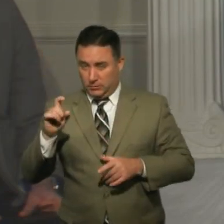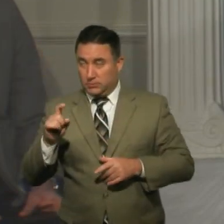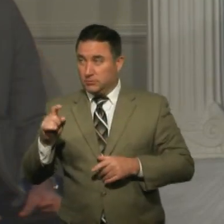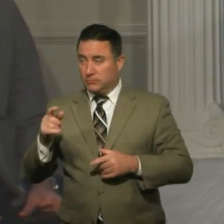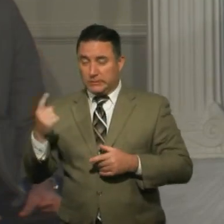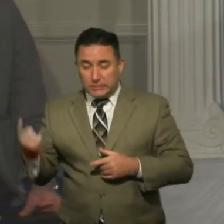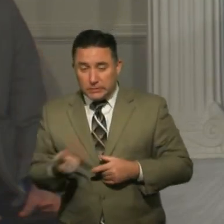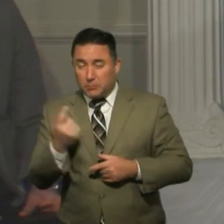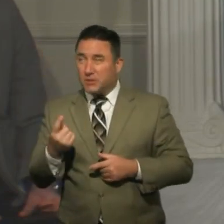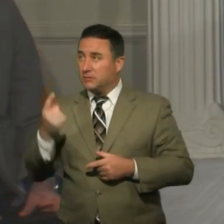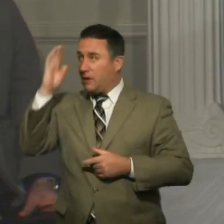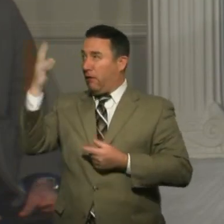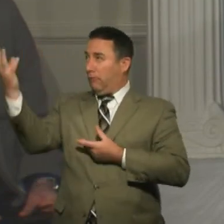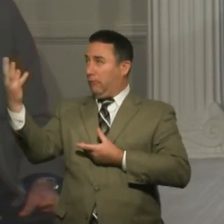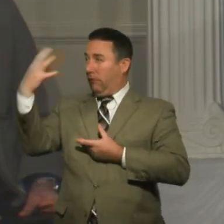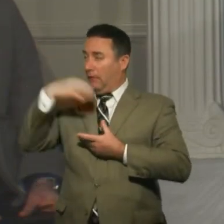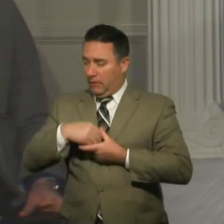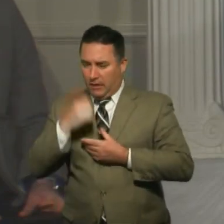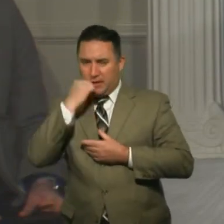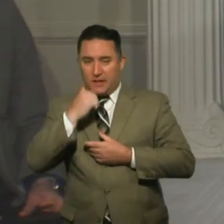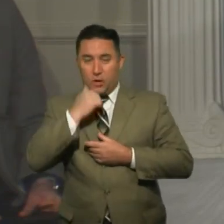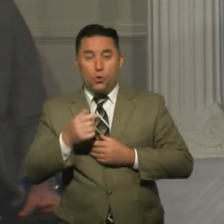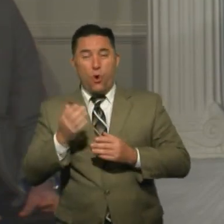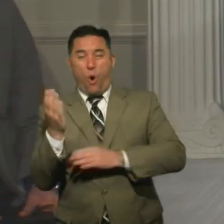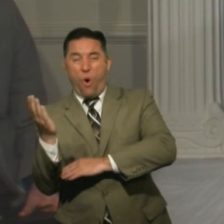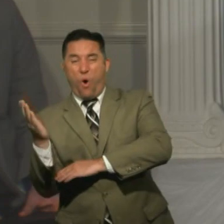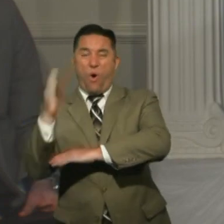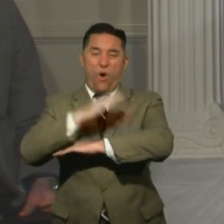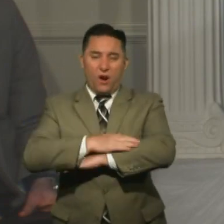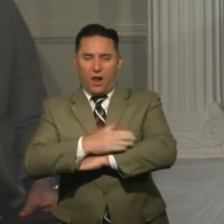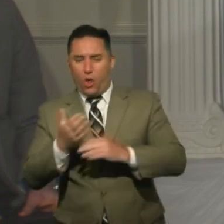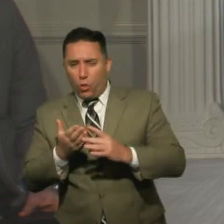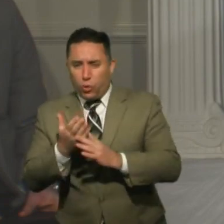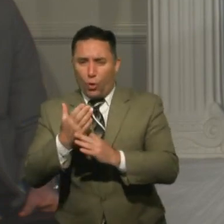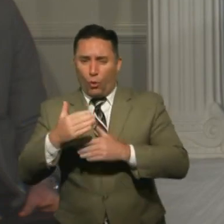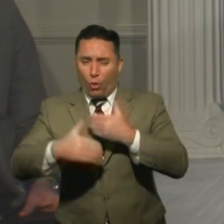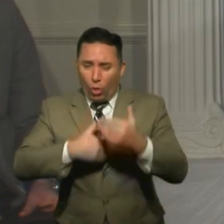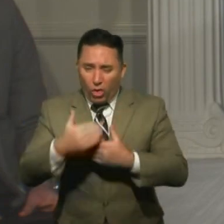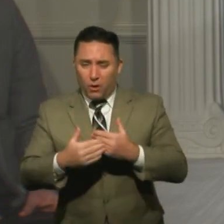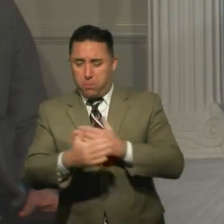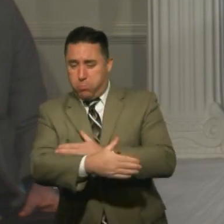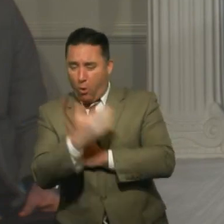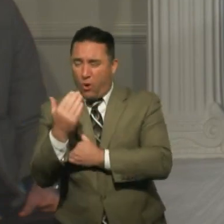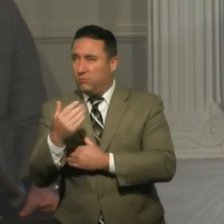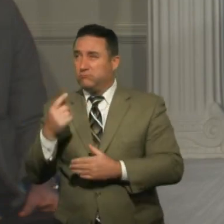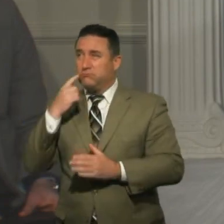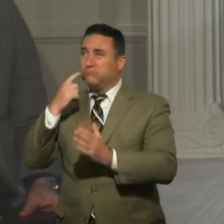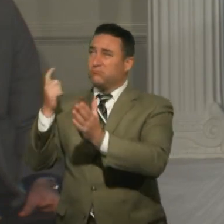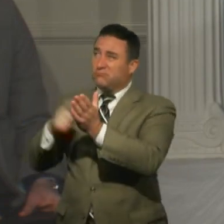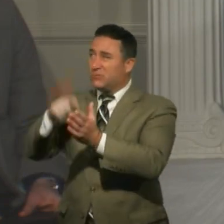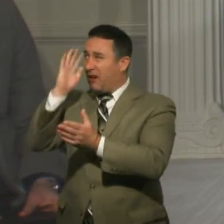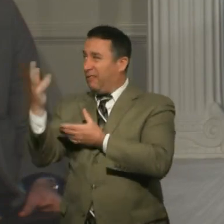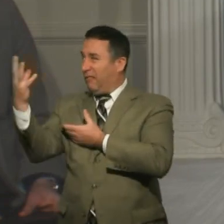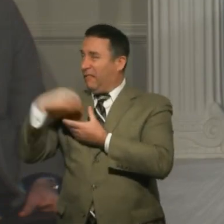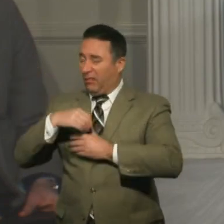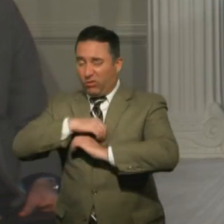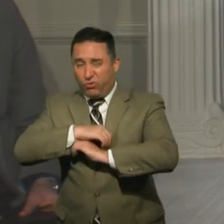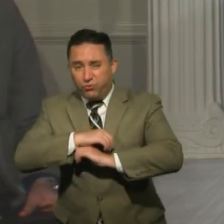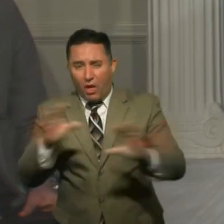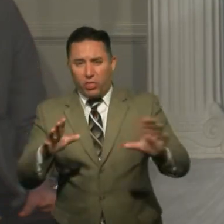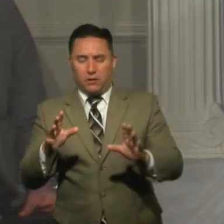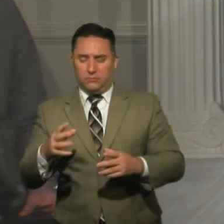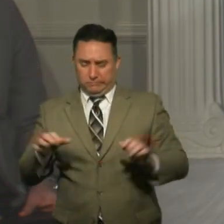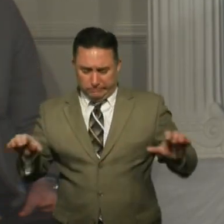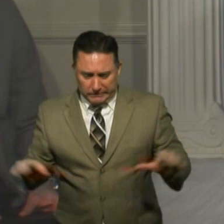include God as part of our daily routine? Have you gone through an entire day or gone through an entire morning and not acknowledged God or included God at all? Have you